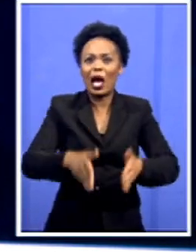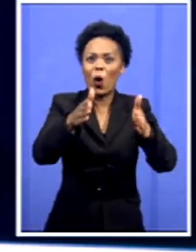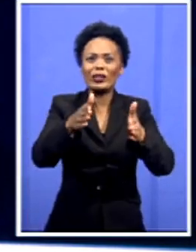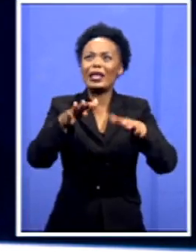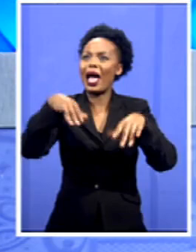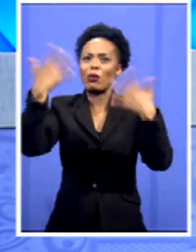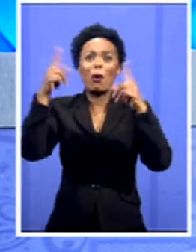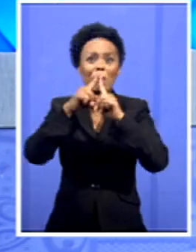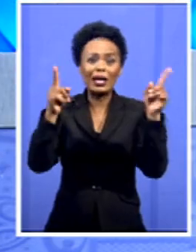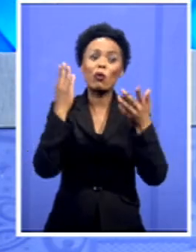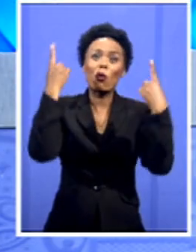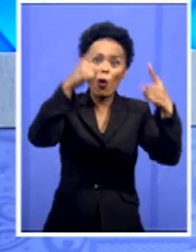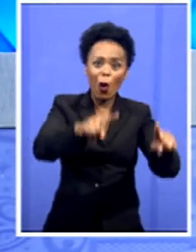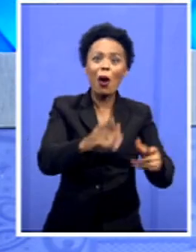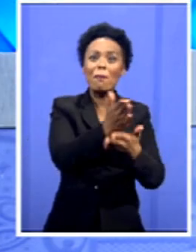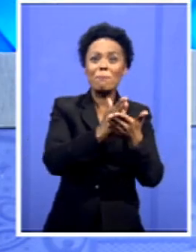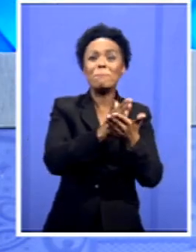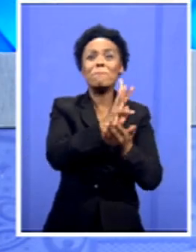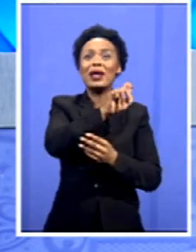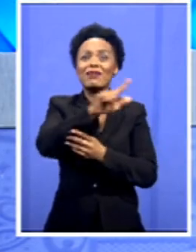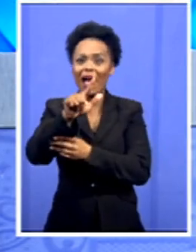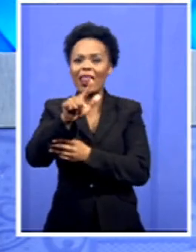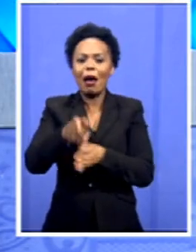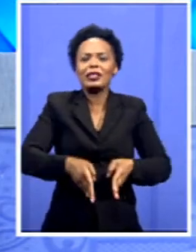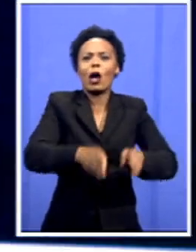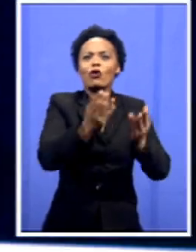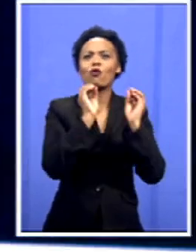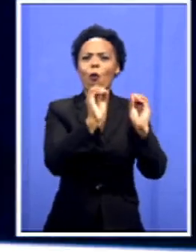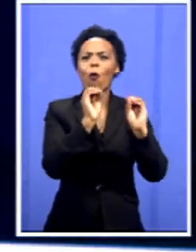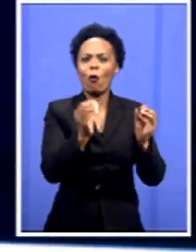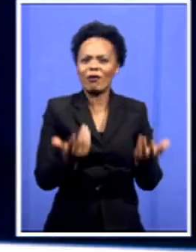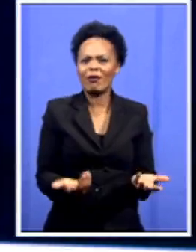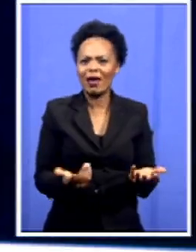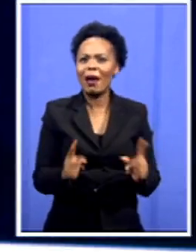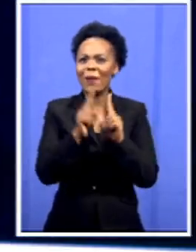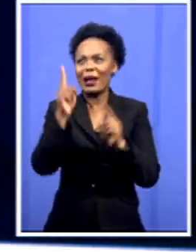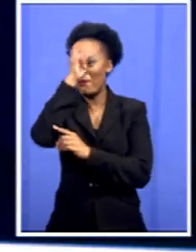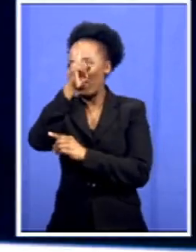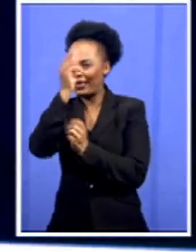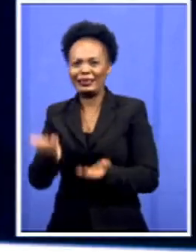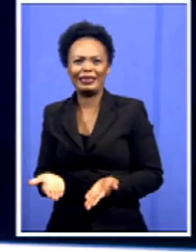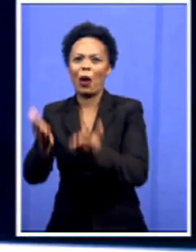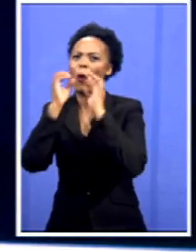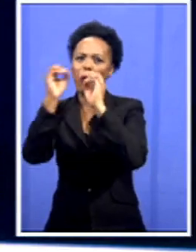plots have tar roads. That's where the money is going. They are not going to the black-dominated areas.